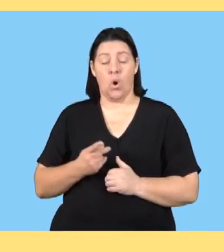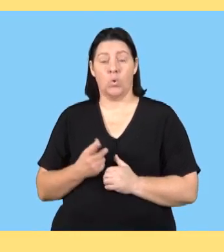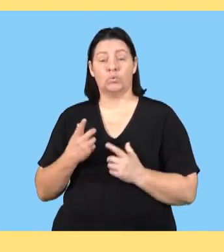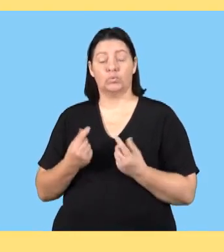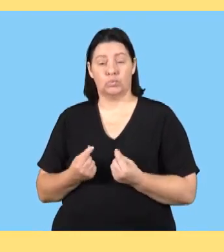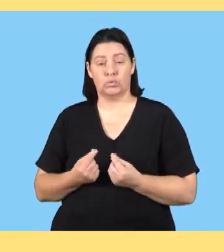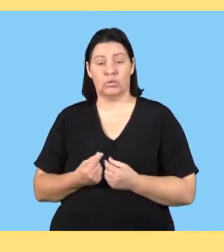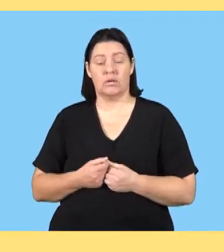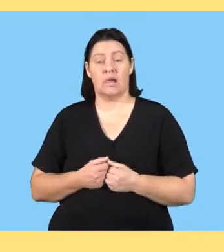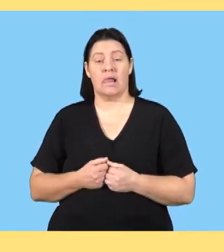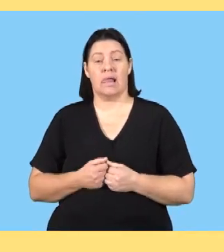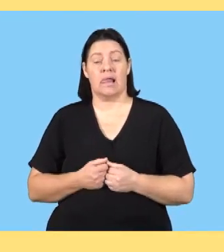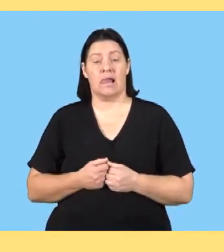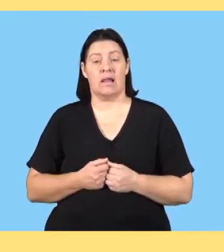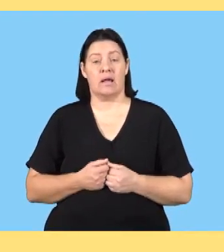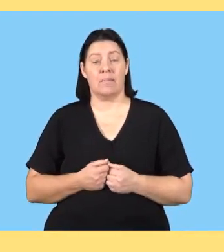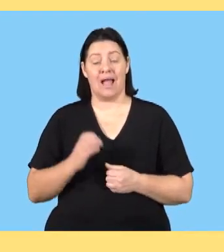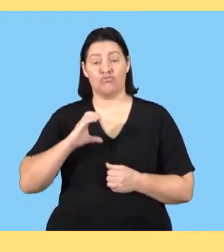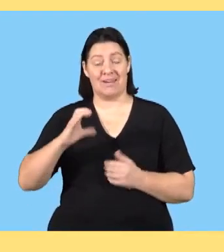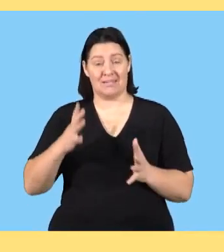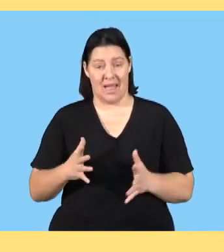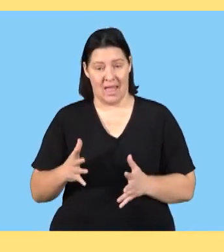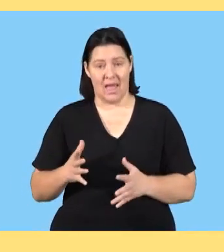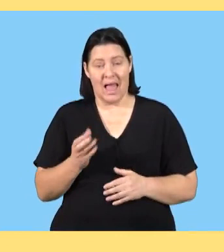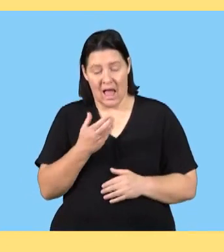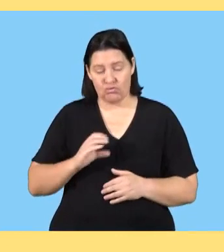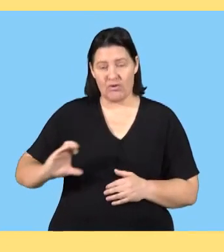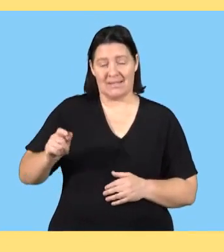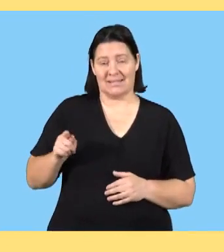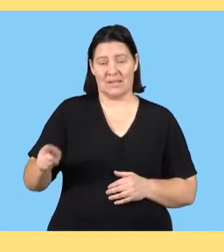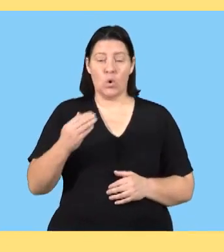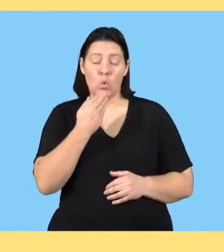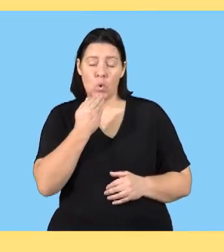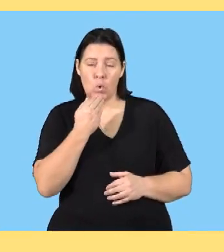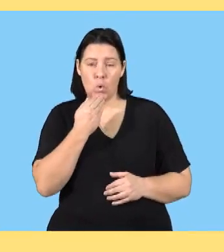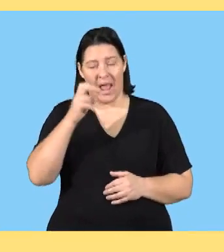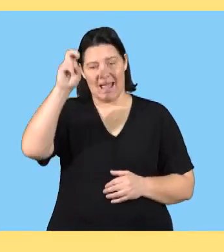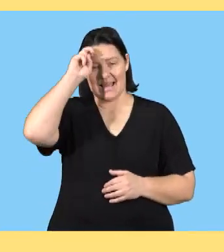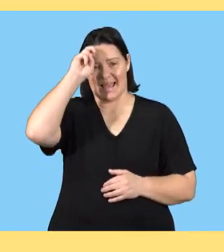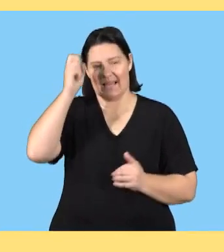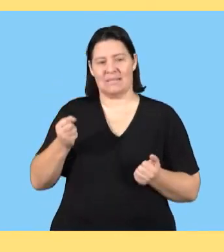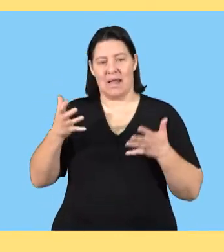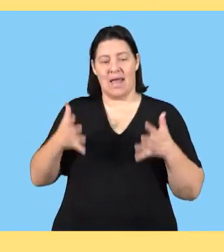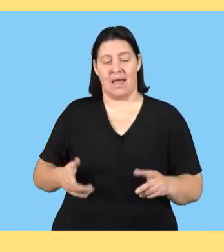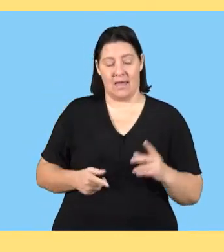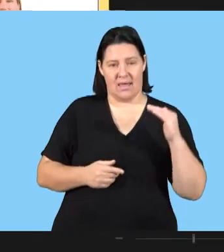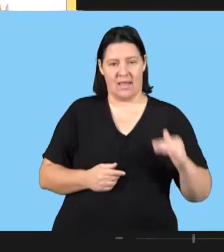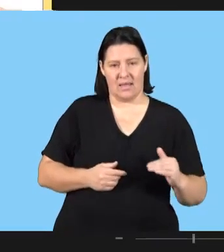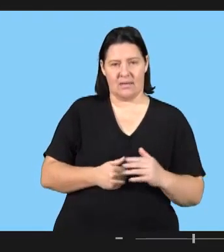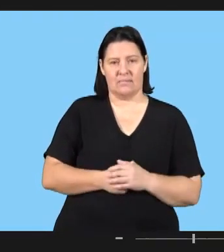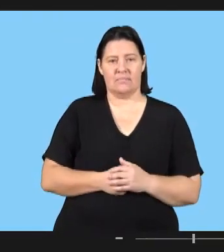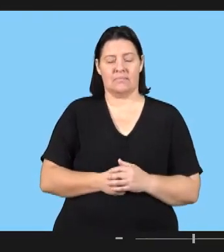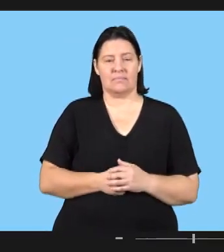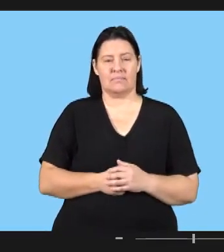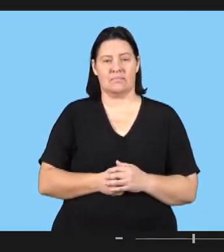And then I'm going to credit my creditor. Who is my creditor now? King Suppliers. I'll come here.